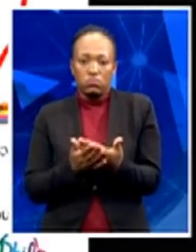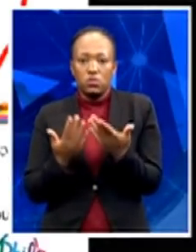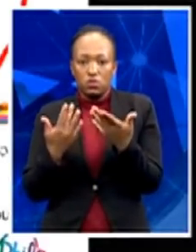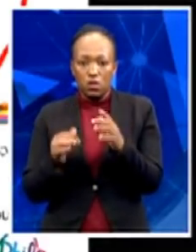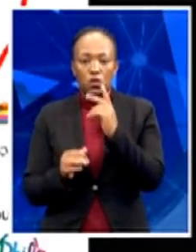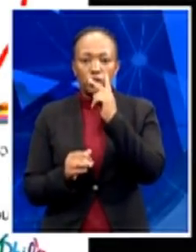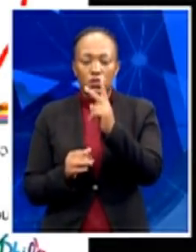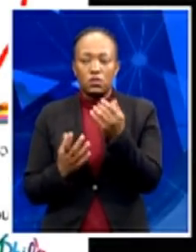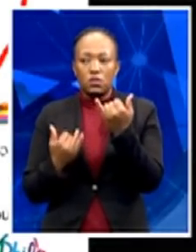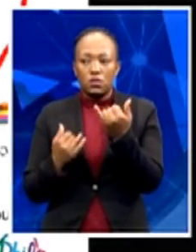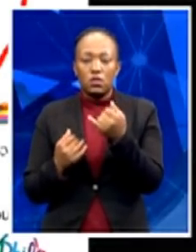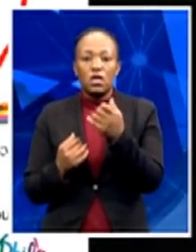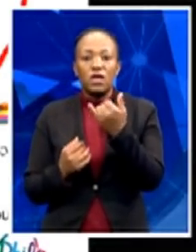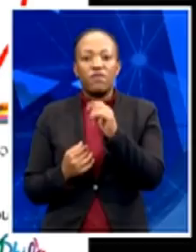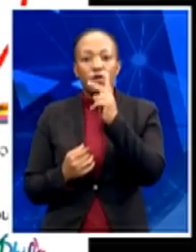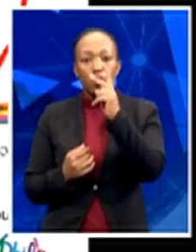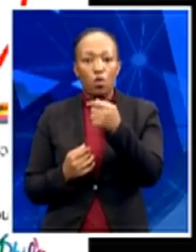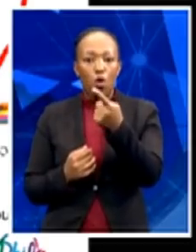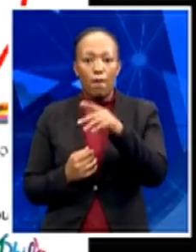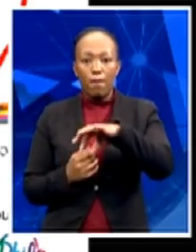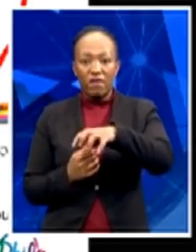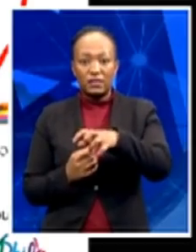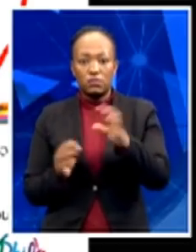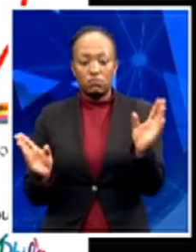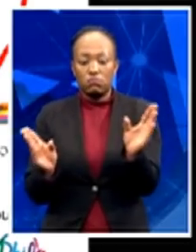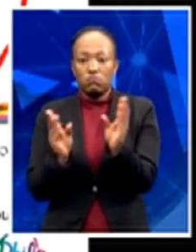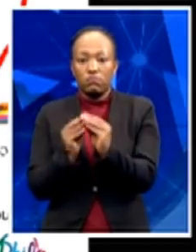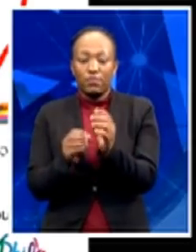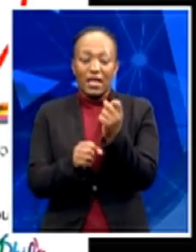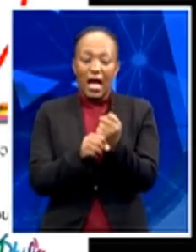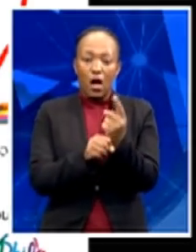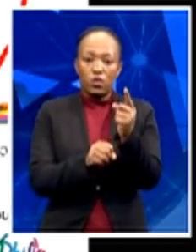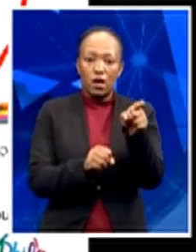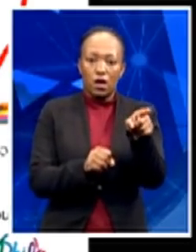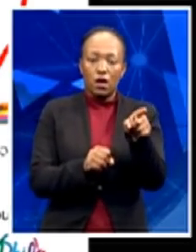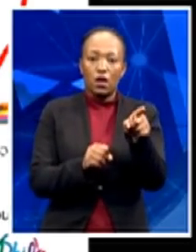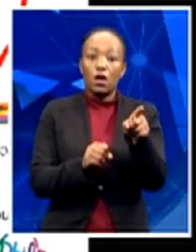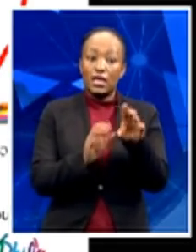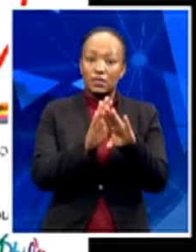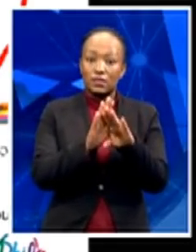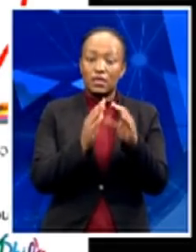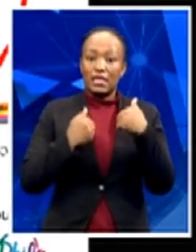the provinces combined, Gauteng has started to really